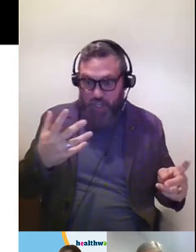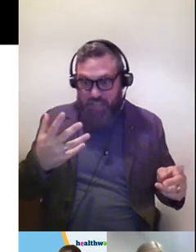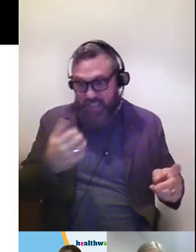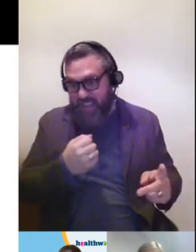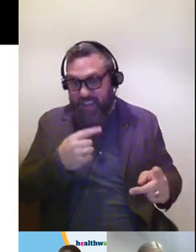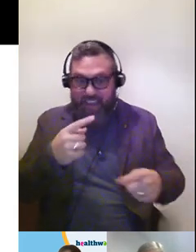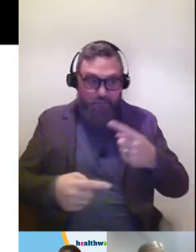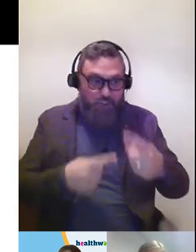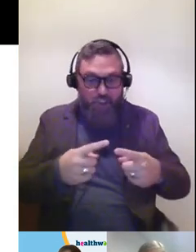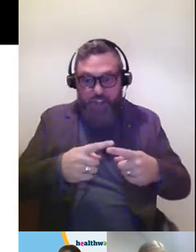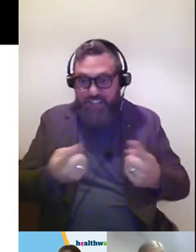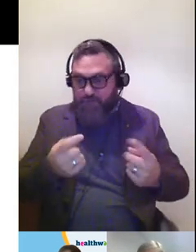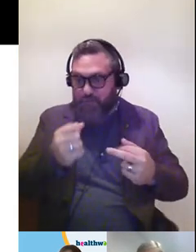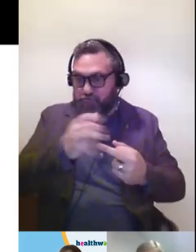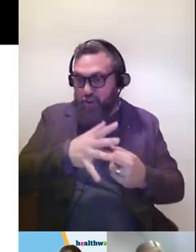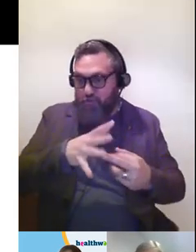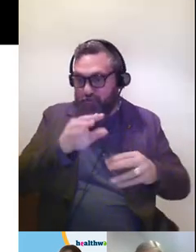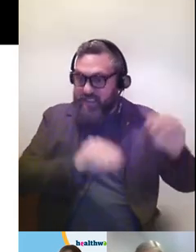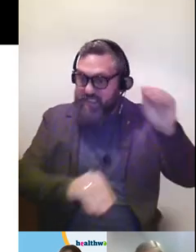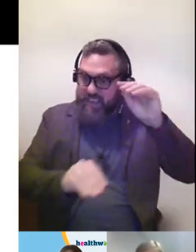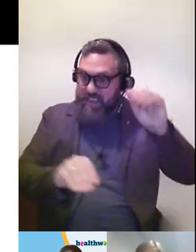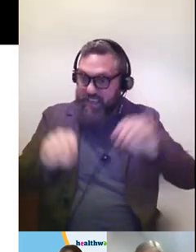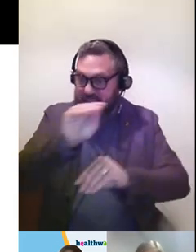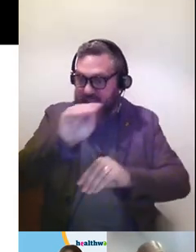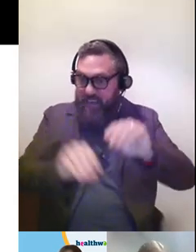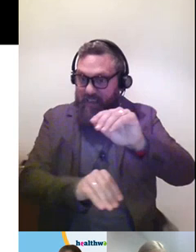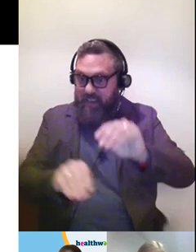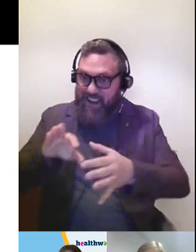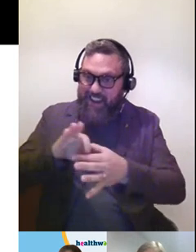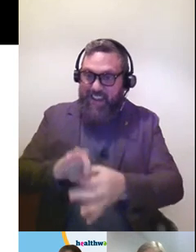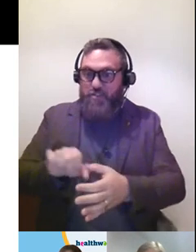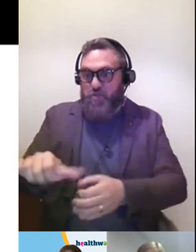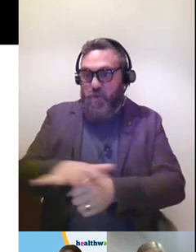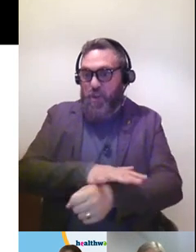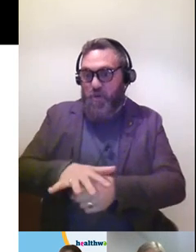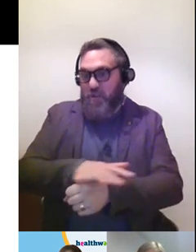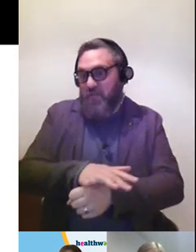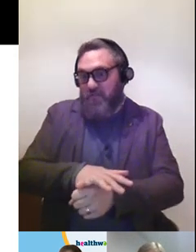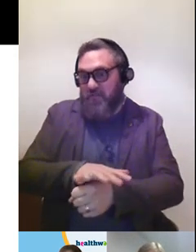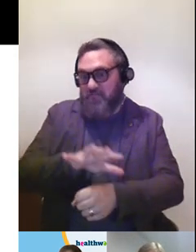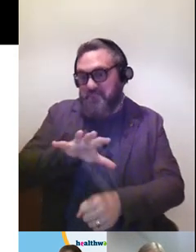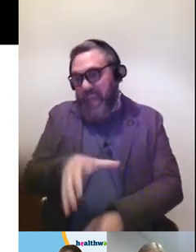year, depending on their own local circumstances.